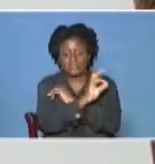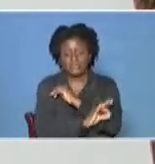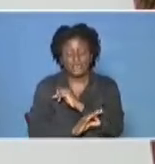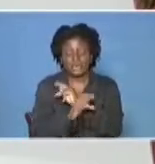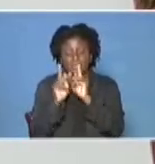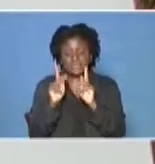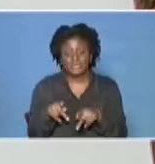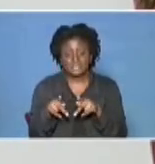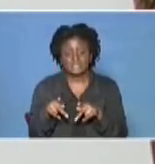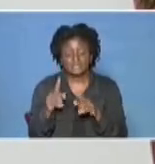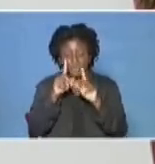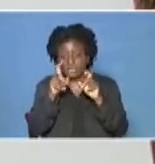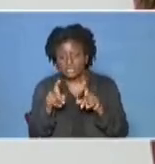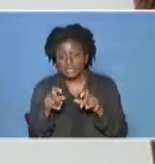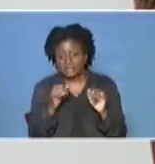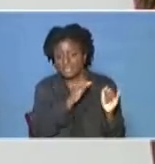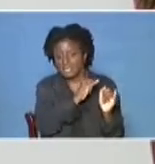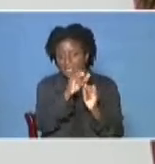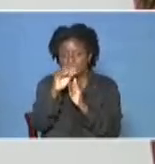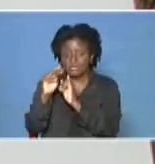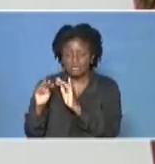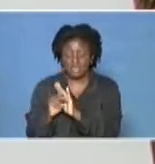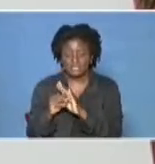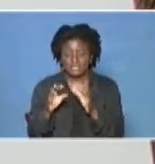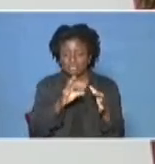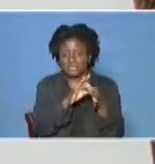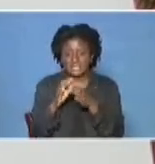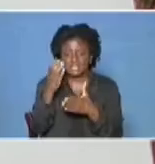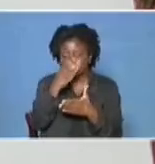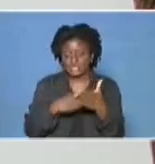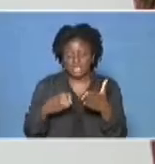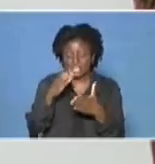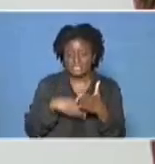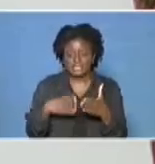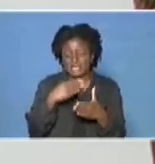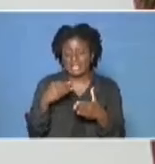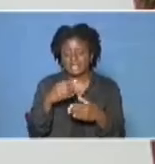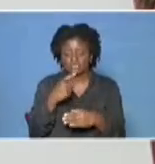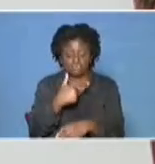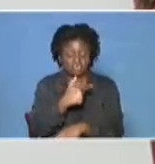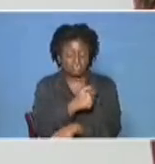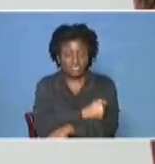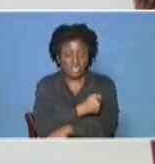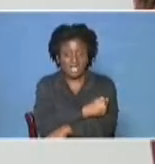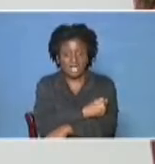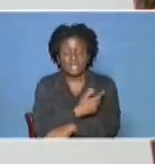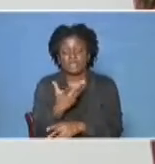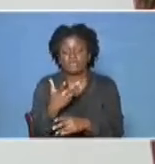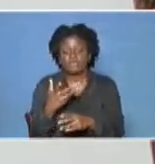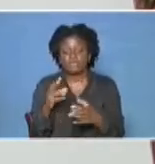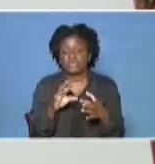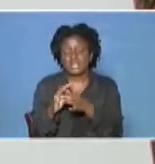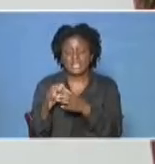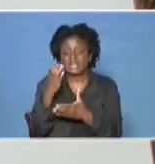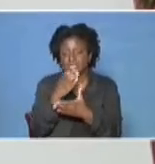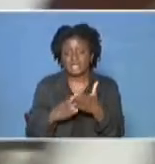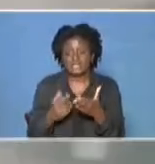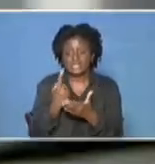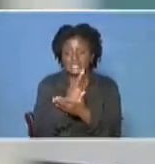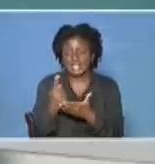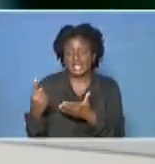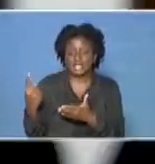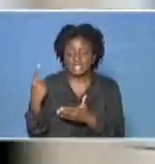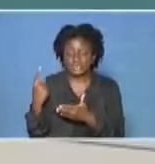of immigration-related charges, in addition to drug-related charges filed just last week, confirmed by Immigration Department